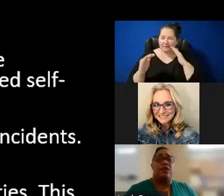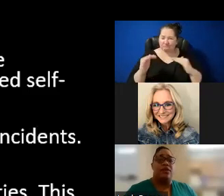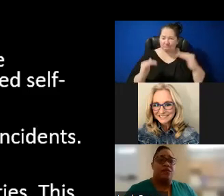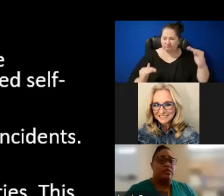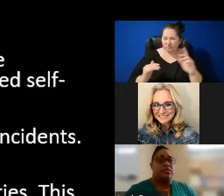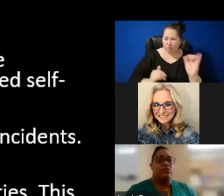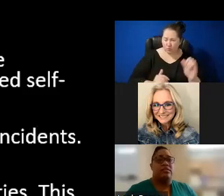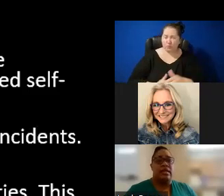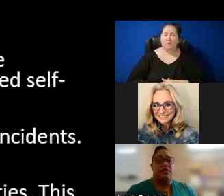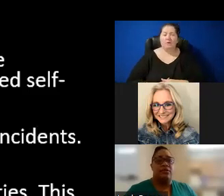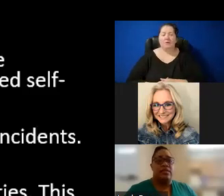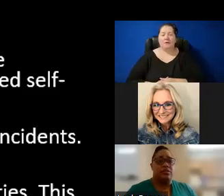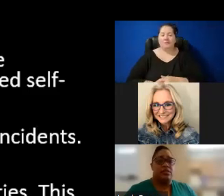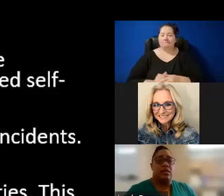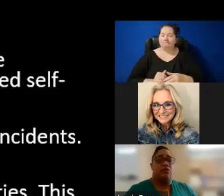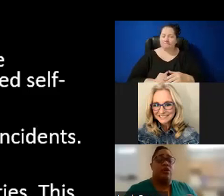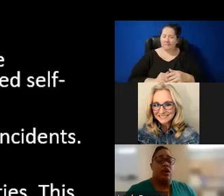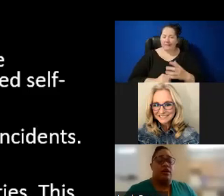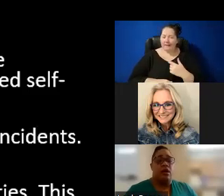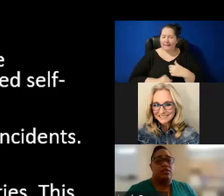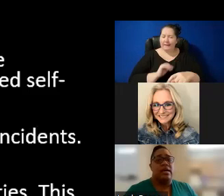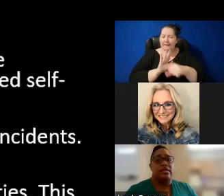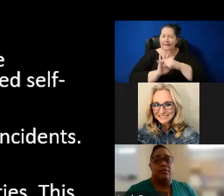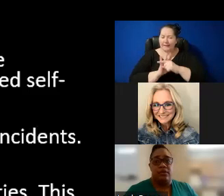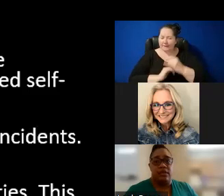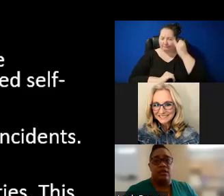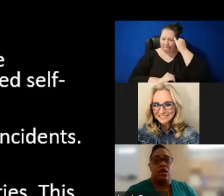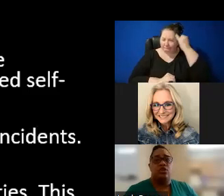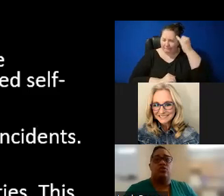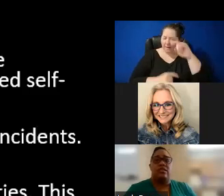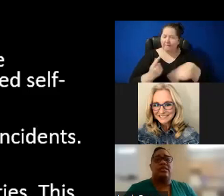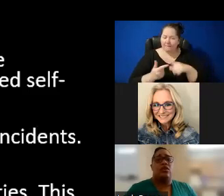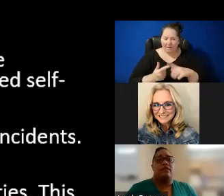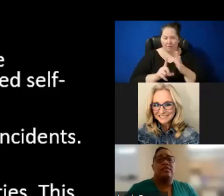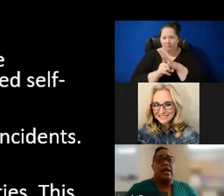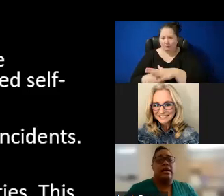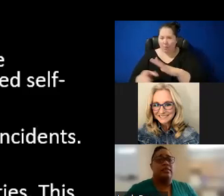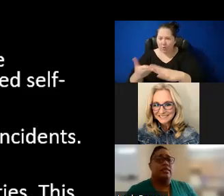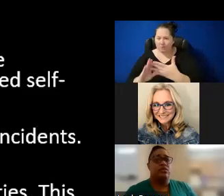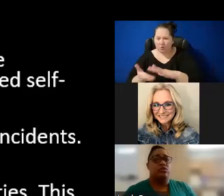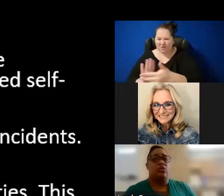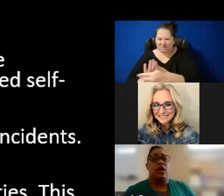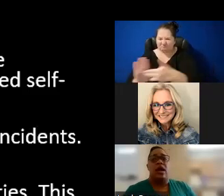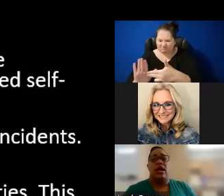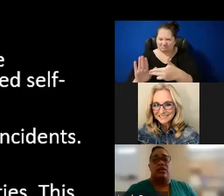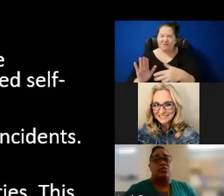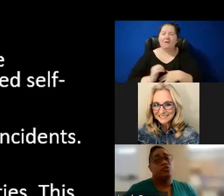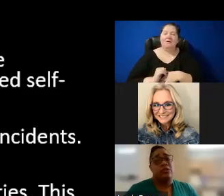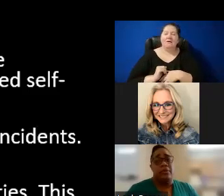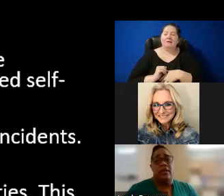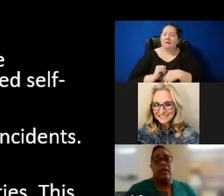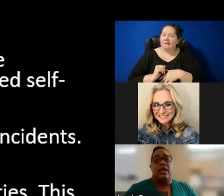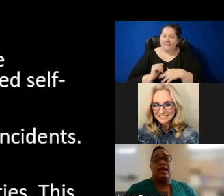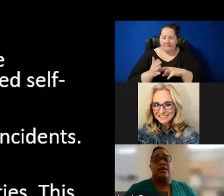It reinforces those negative perceptions regarding marginalized communities. So this can oftentimes lead to